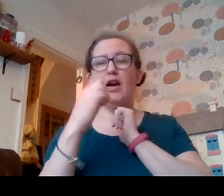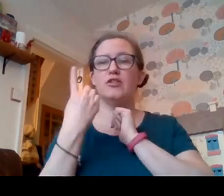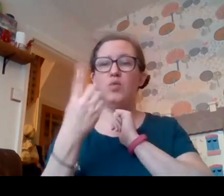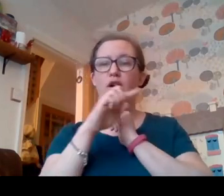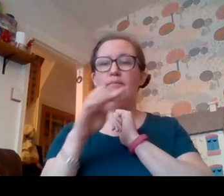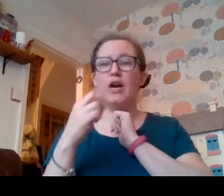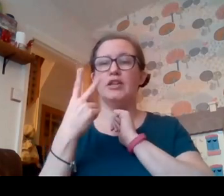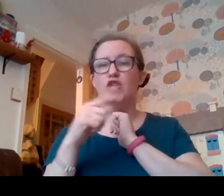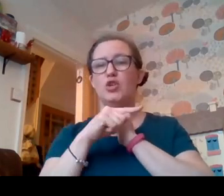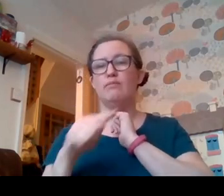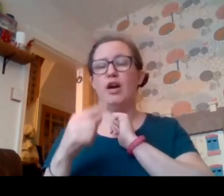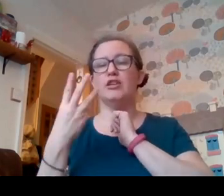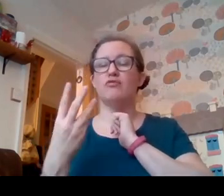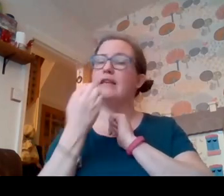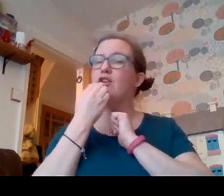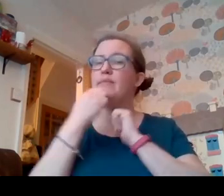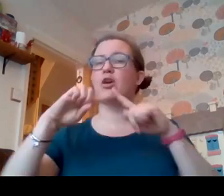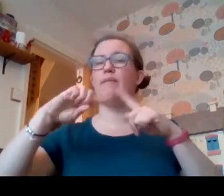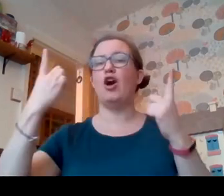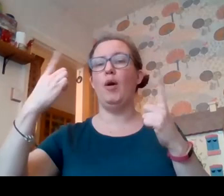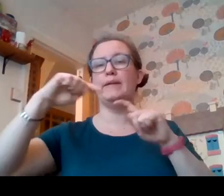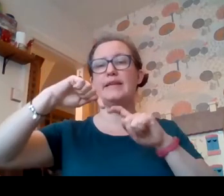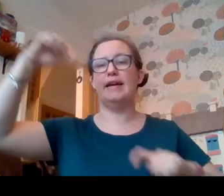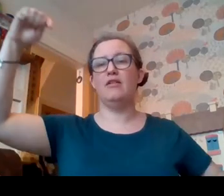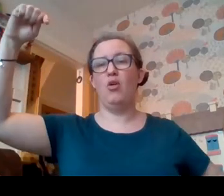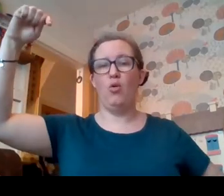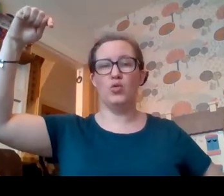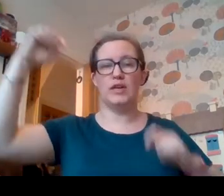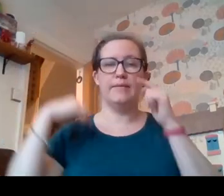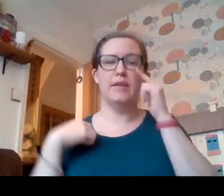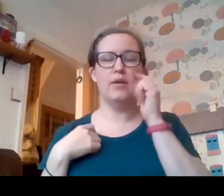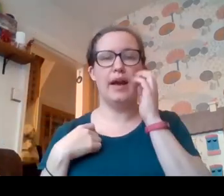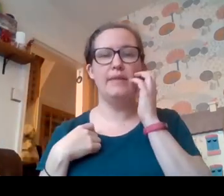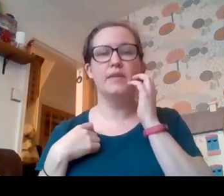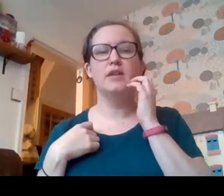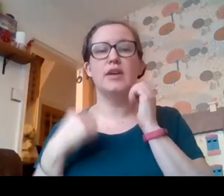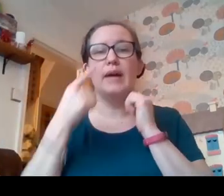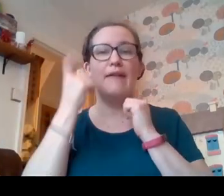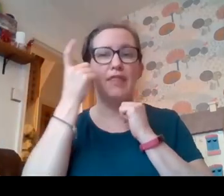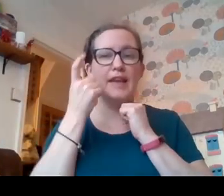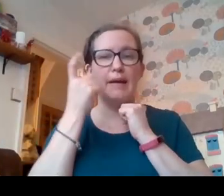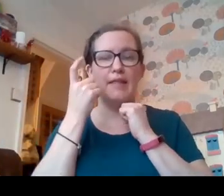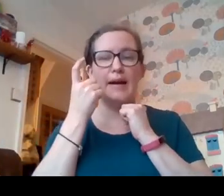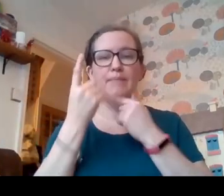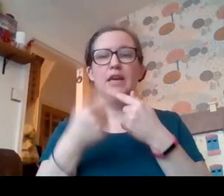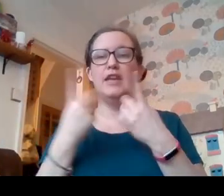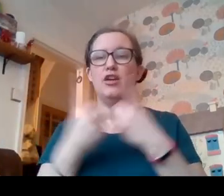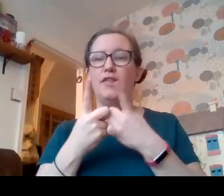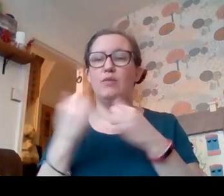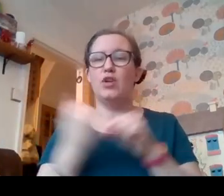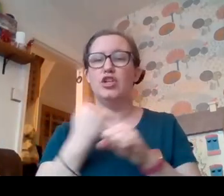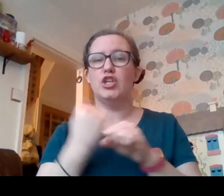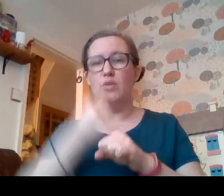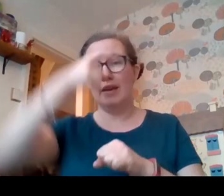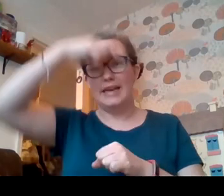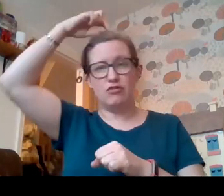it's -1, -2, -3. The numbers go in the opposite order. Okay, so have a think about that. The other